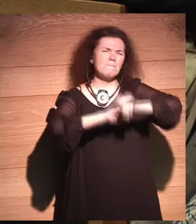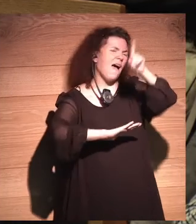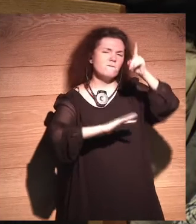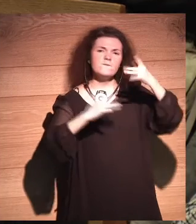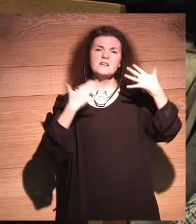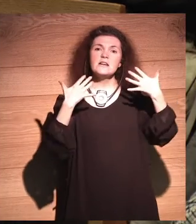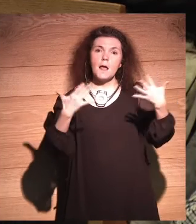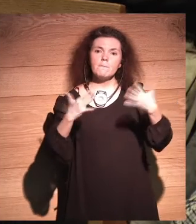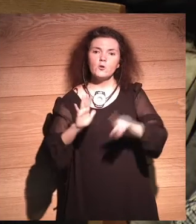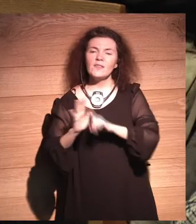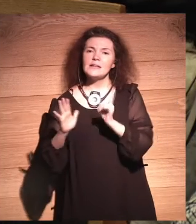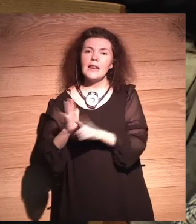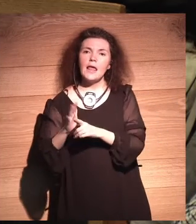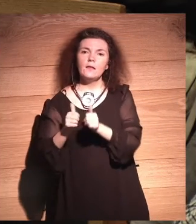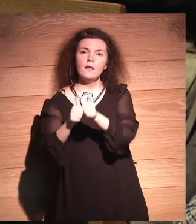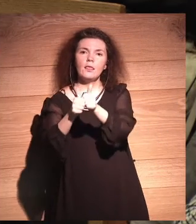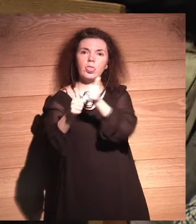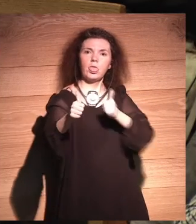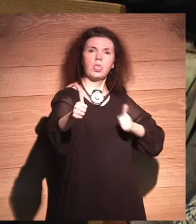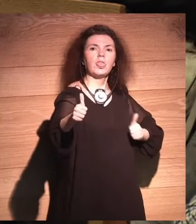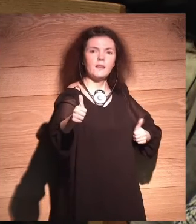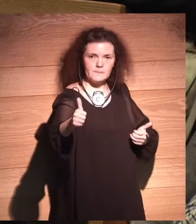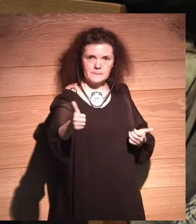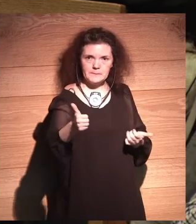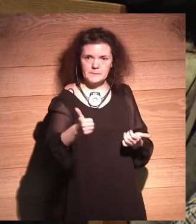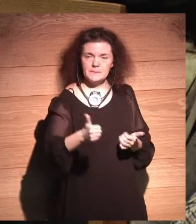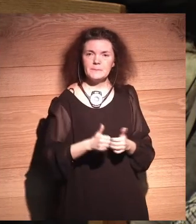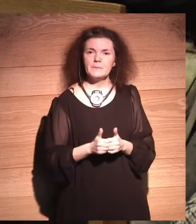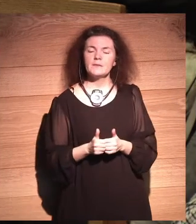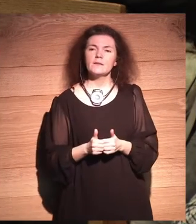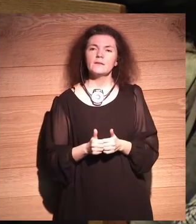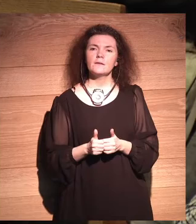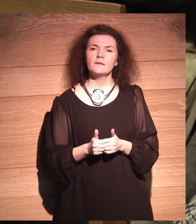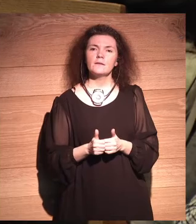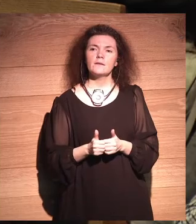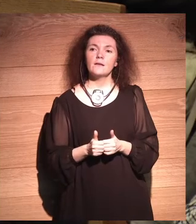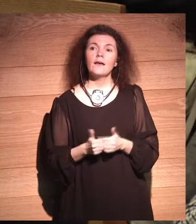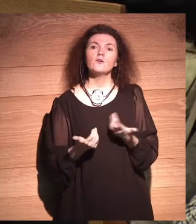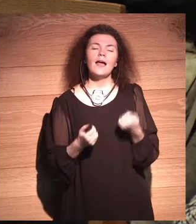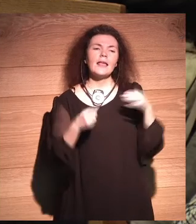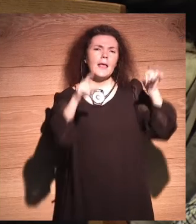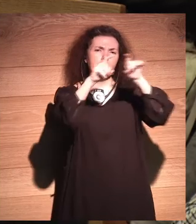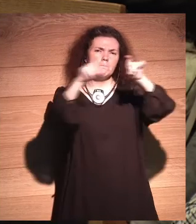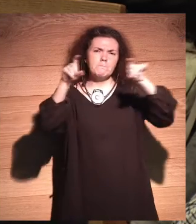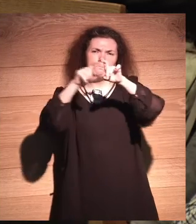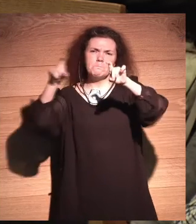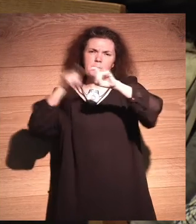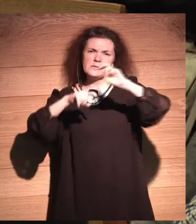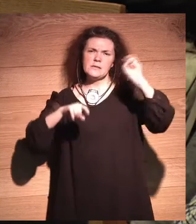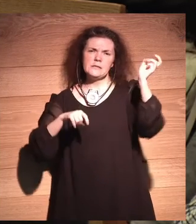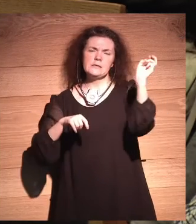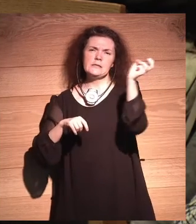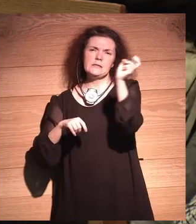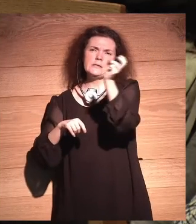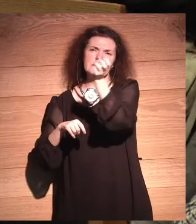catch up, and here the companies have a main role. For me, it has been the elephant in the